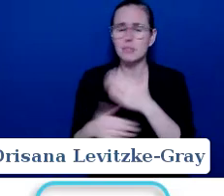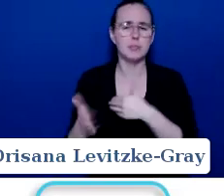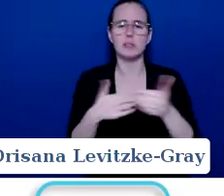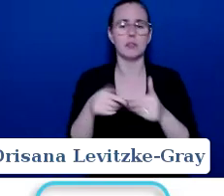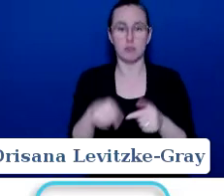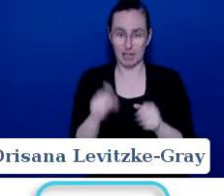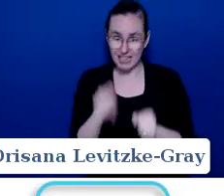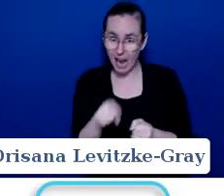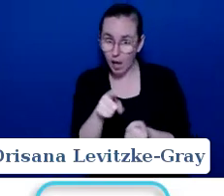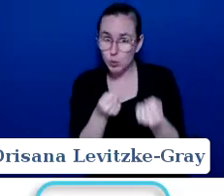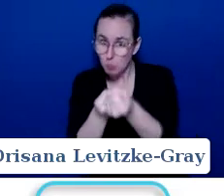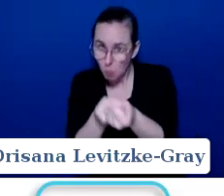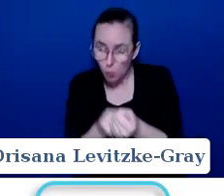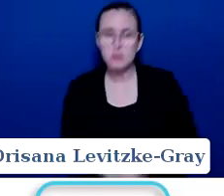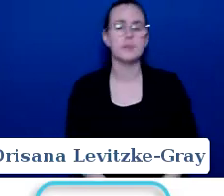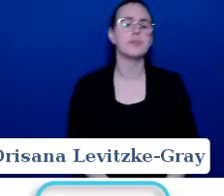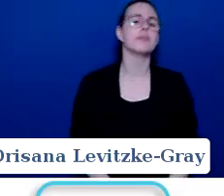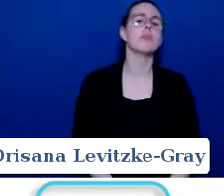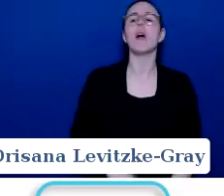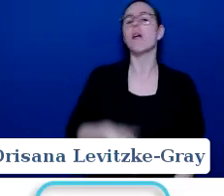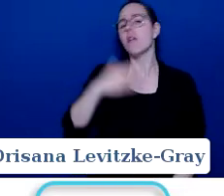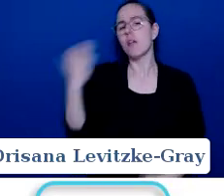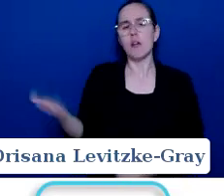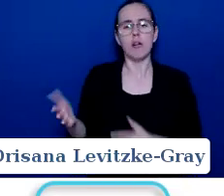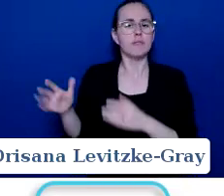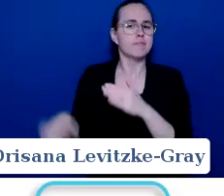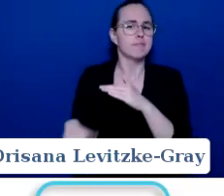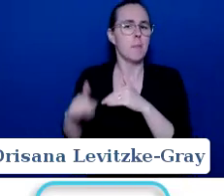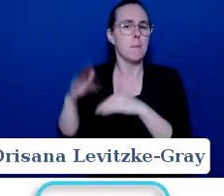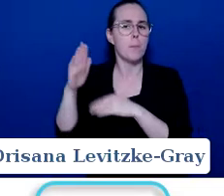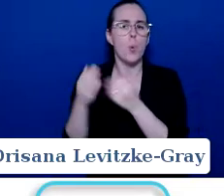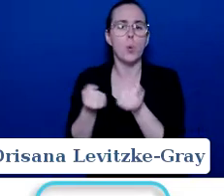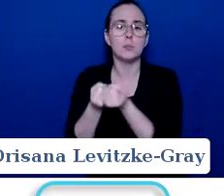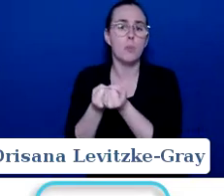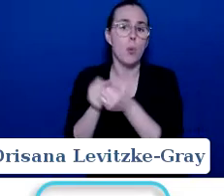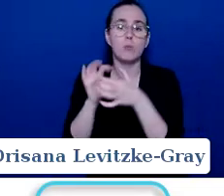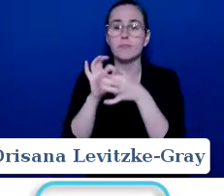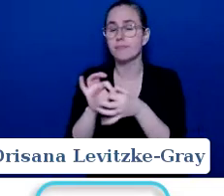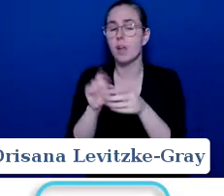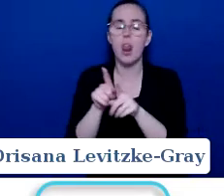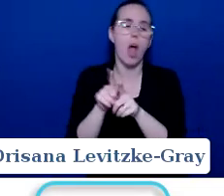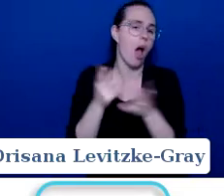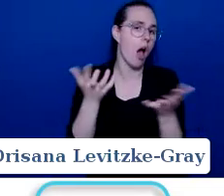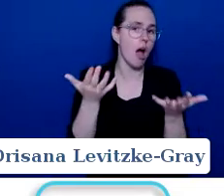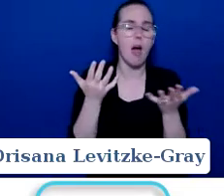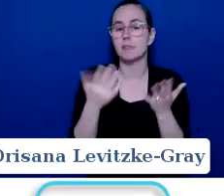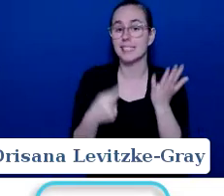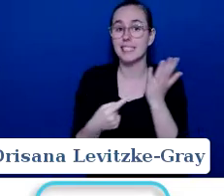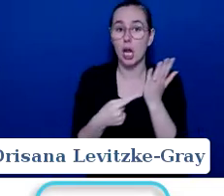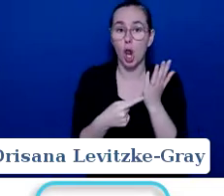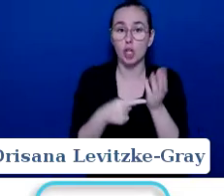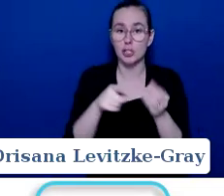library concept. You can also see that the funding for the AT was increased during the last years. The other thing